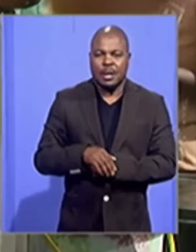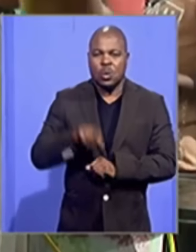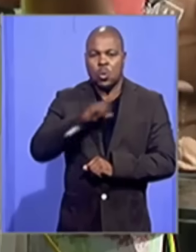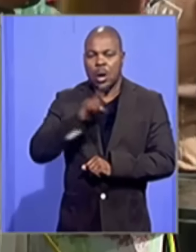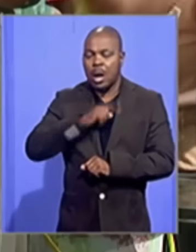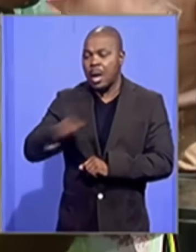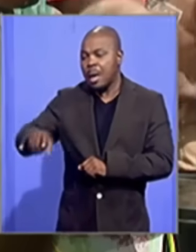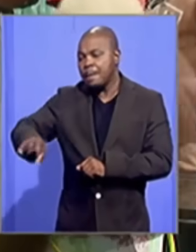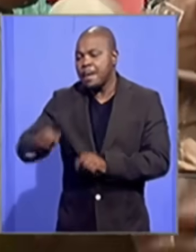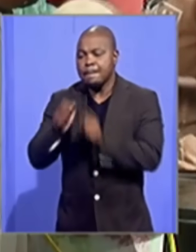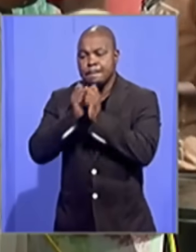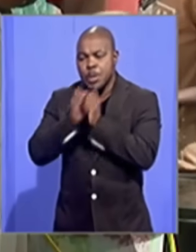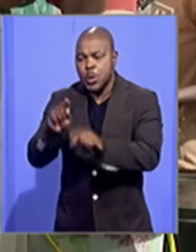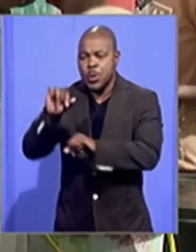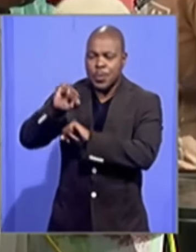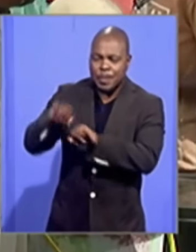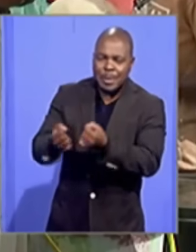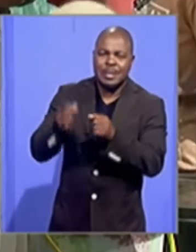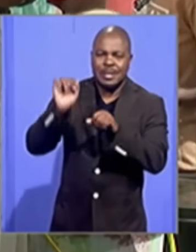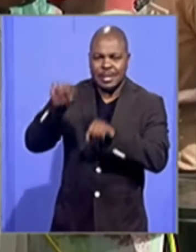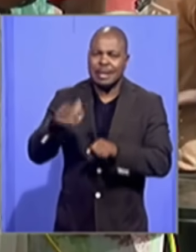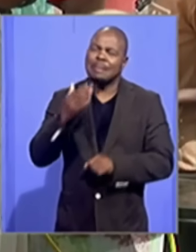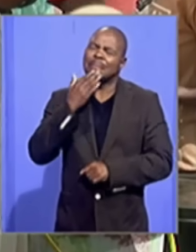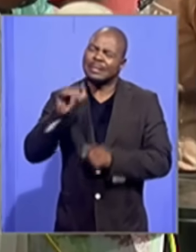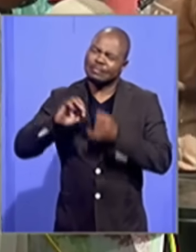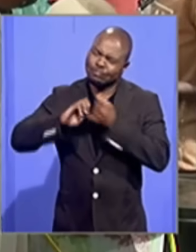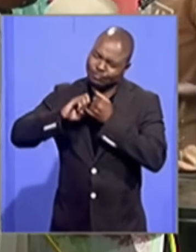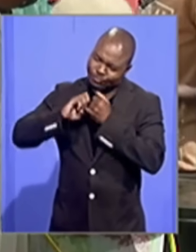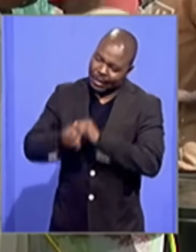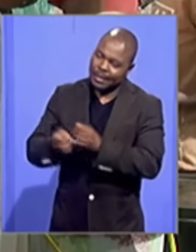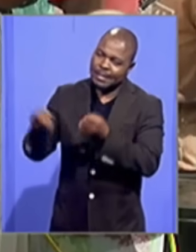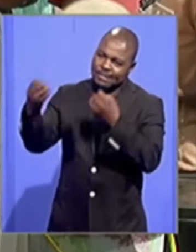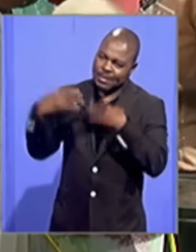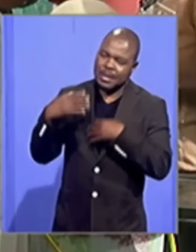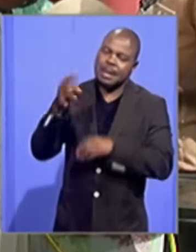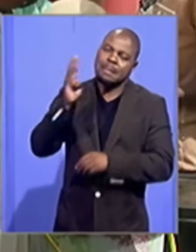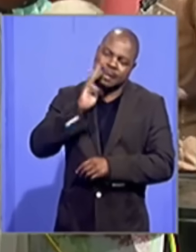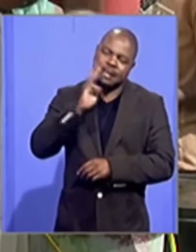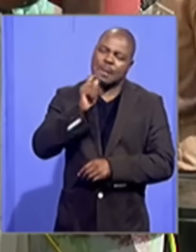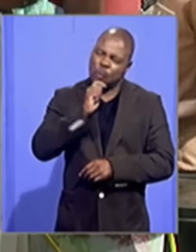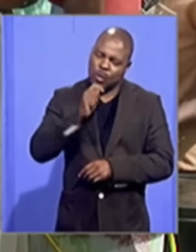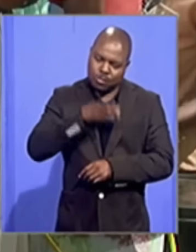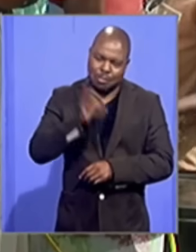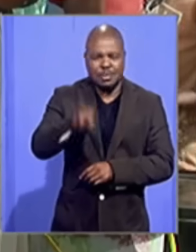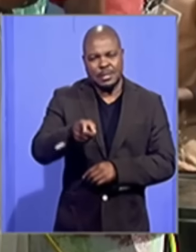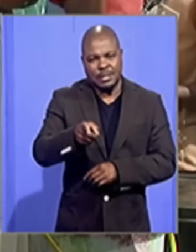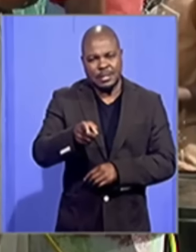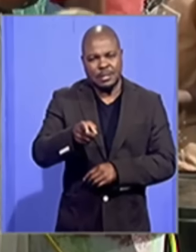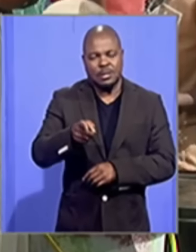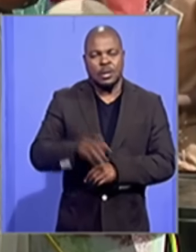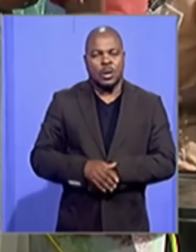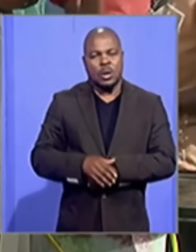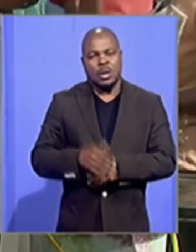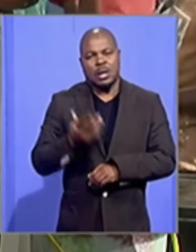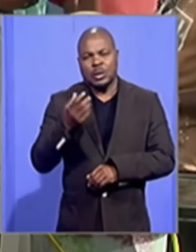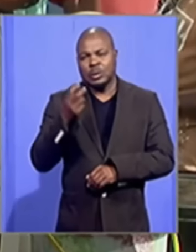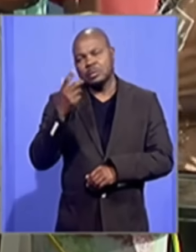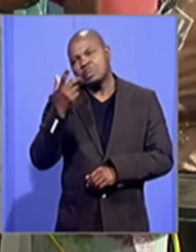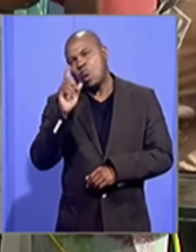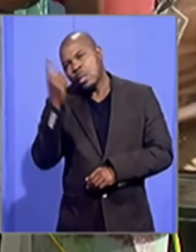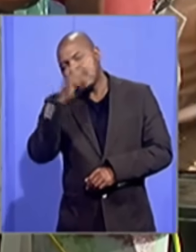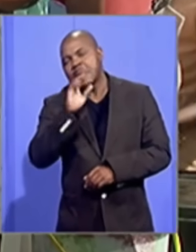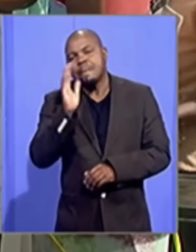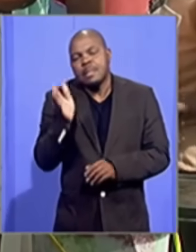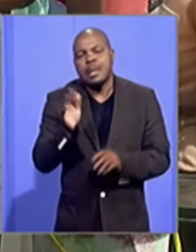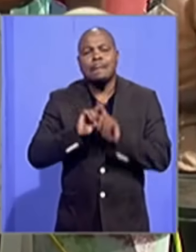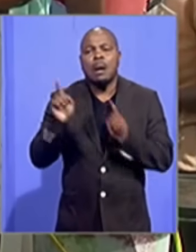di robedi ka bodu utswa ka podi ntswe. Mara ha le ke bo jo hle ba hore re fumana metsi utswa o se metsi abe abalete. Tsa tsile leng ka bo ho feta tsatsi se ma no